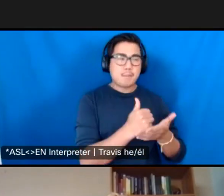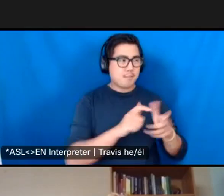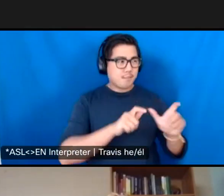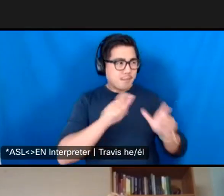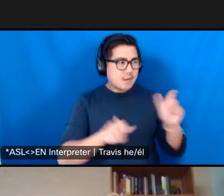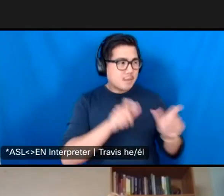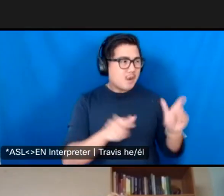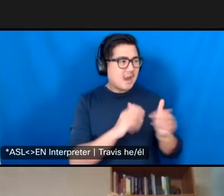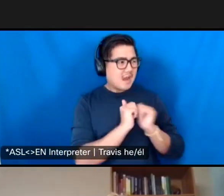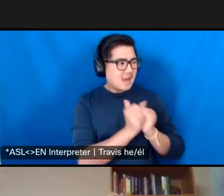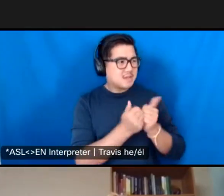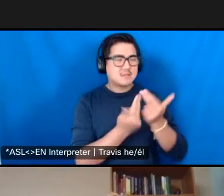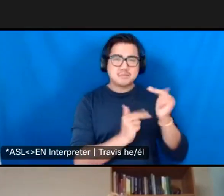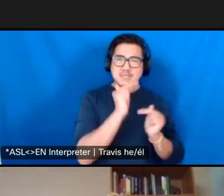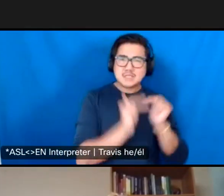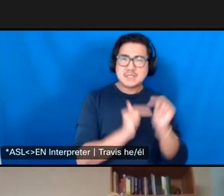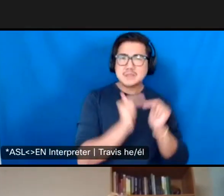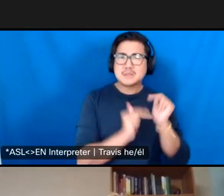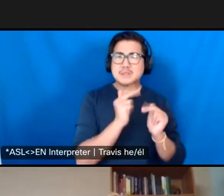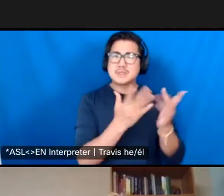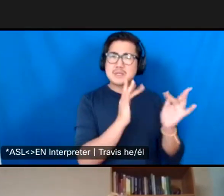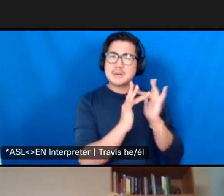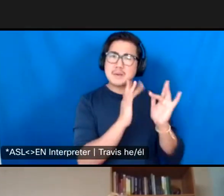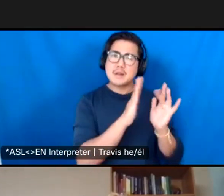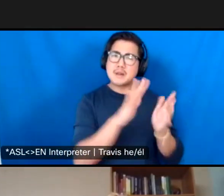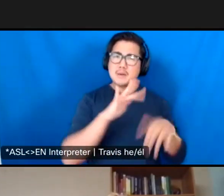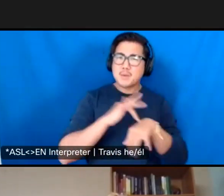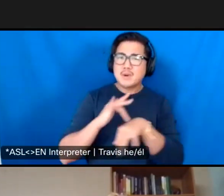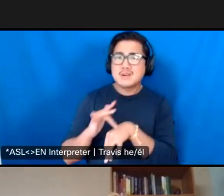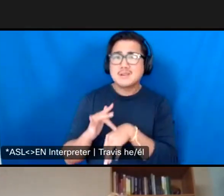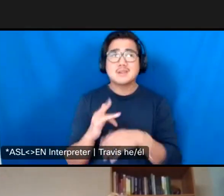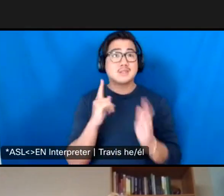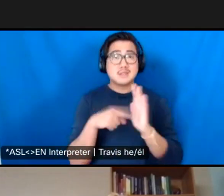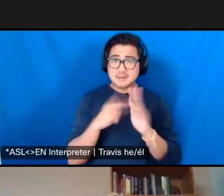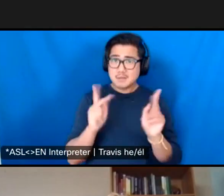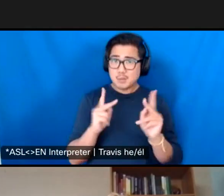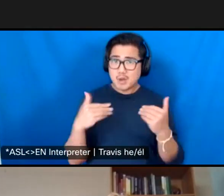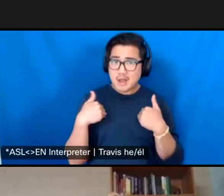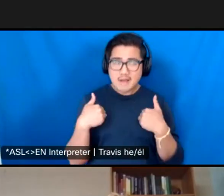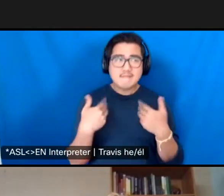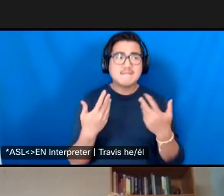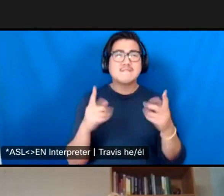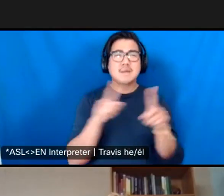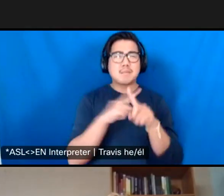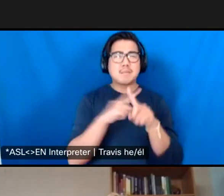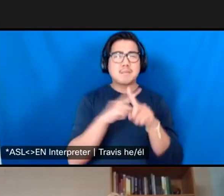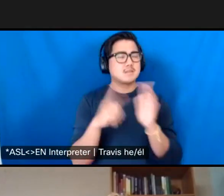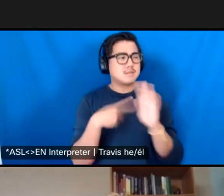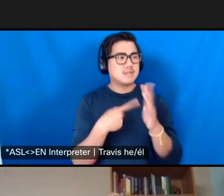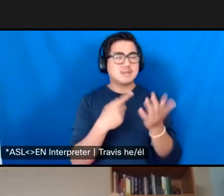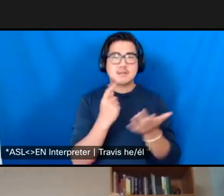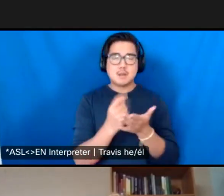not that they don't have it. Sometimes we just need community to remember that we are interwoven and